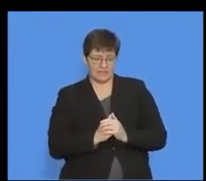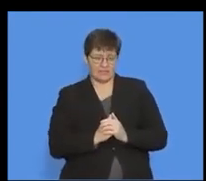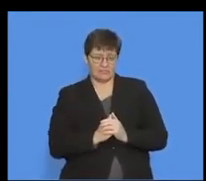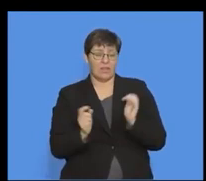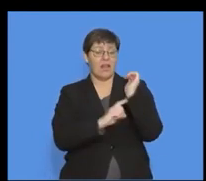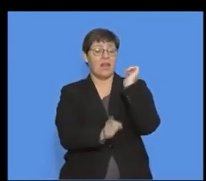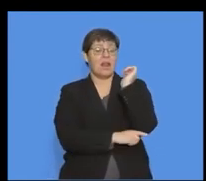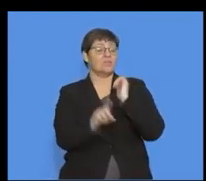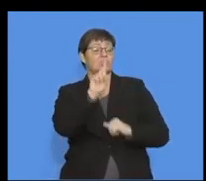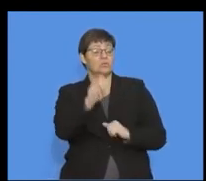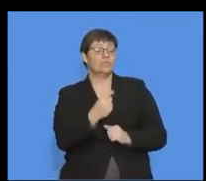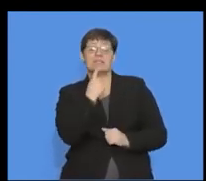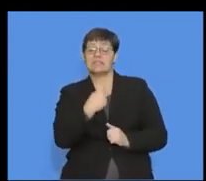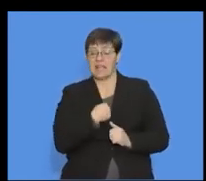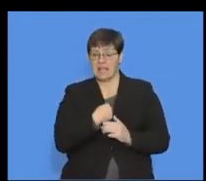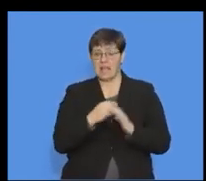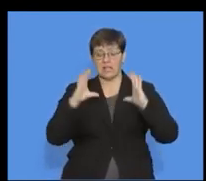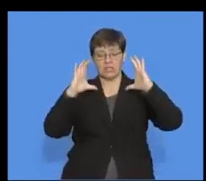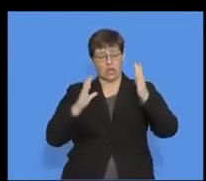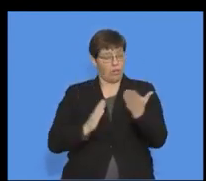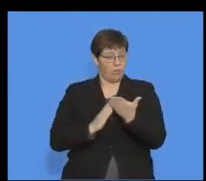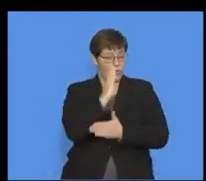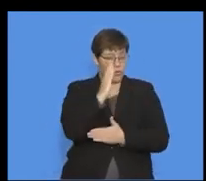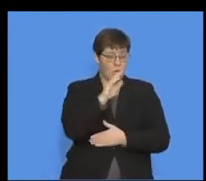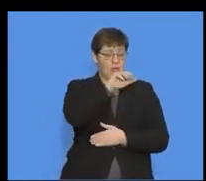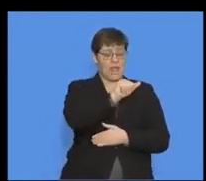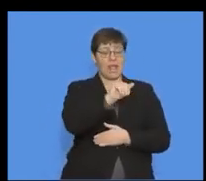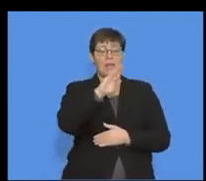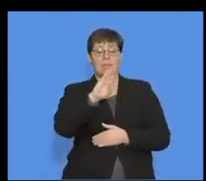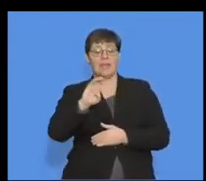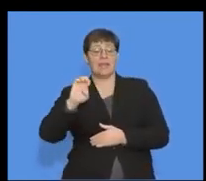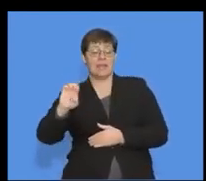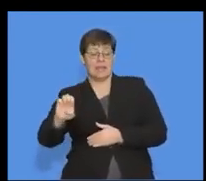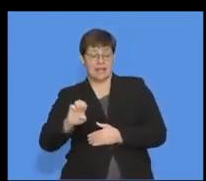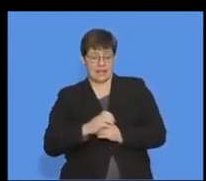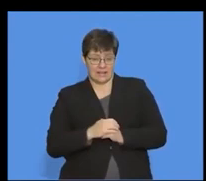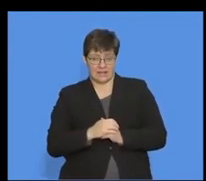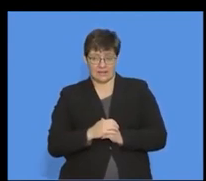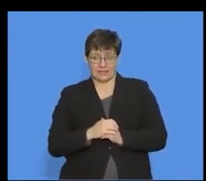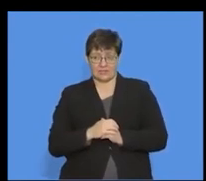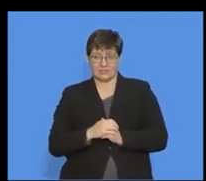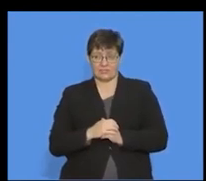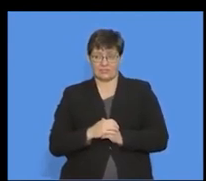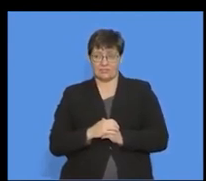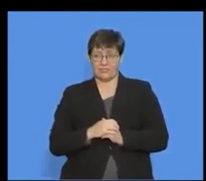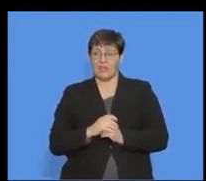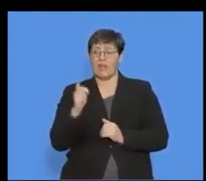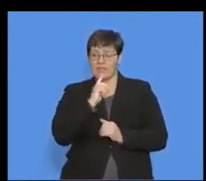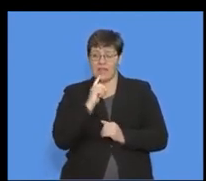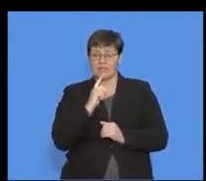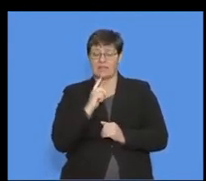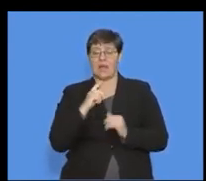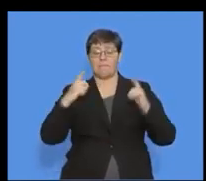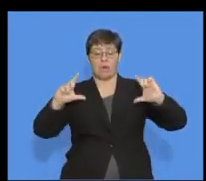Now, just one last question. They say to us, a circle passes through A, B, and E, right? And then this